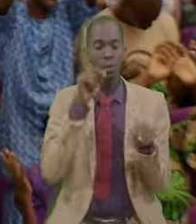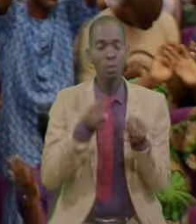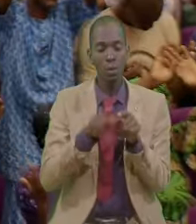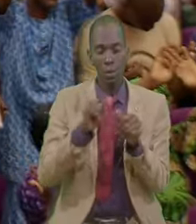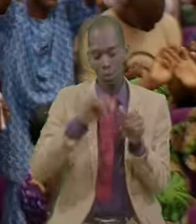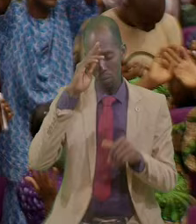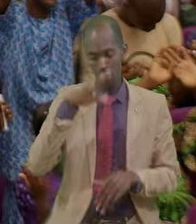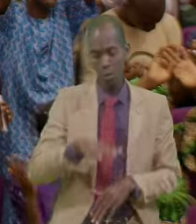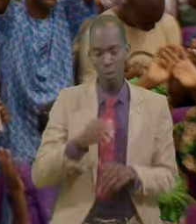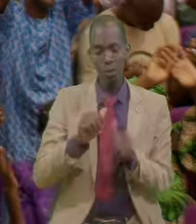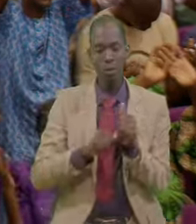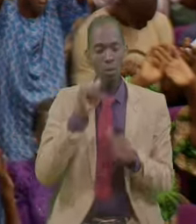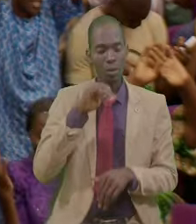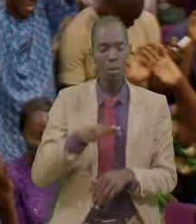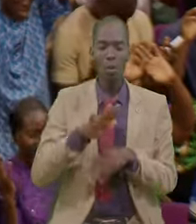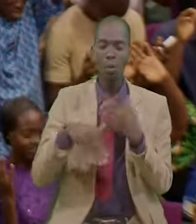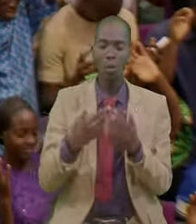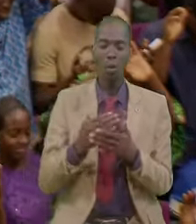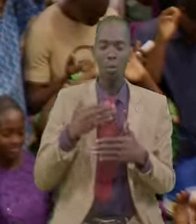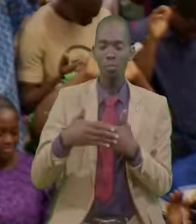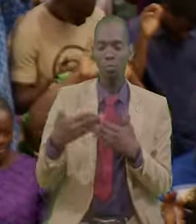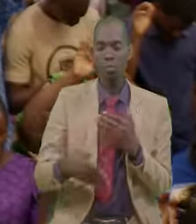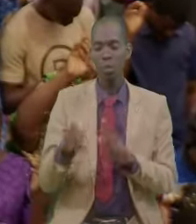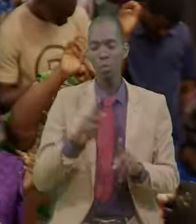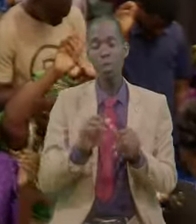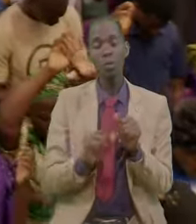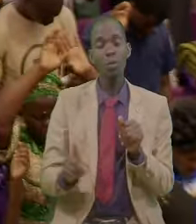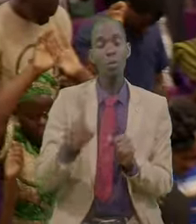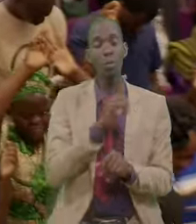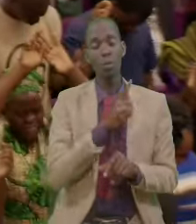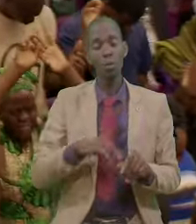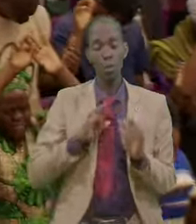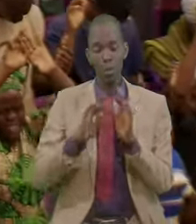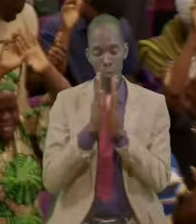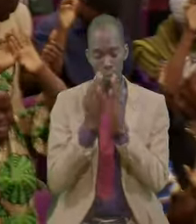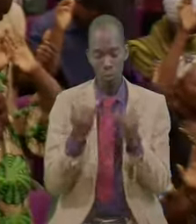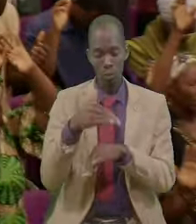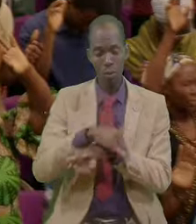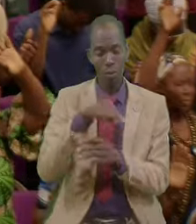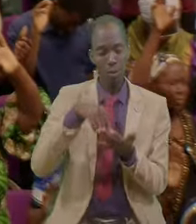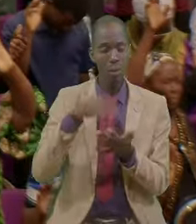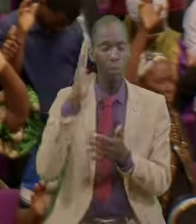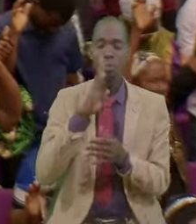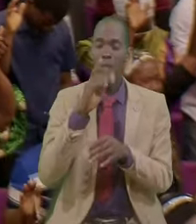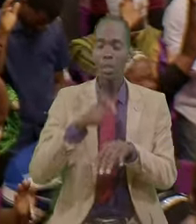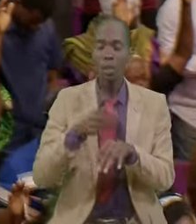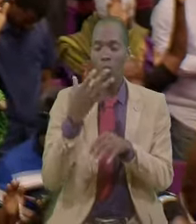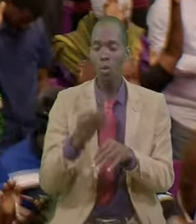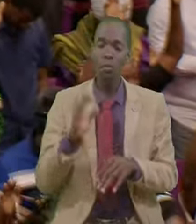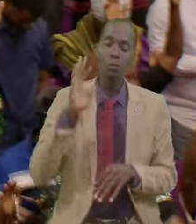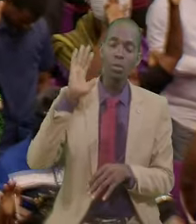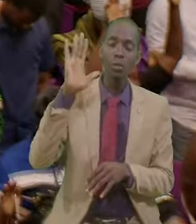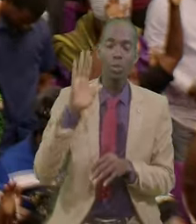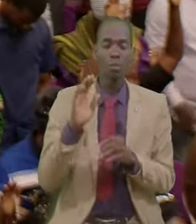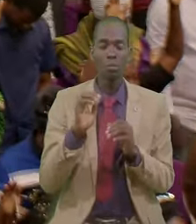every girl, all our invitees and everyone here. Lord, I pray tonight, this will be the moment of your might in